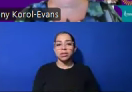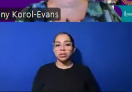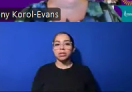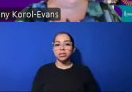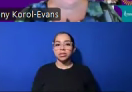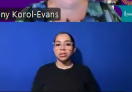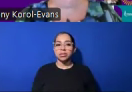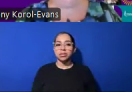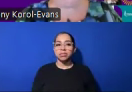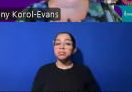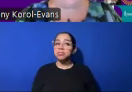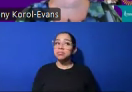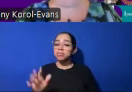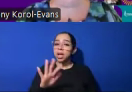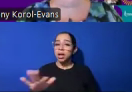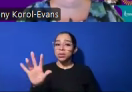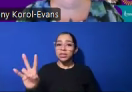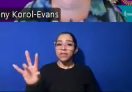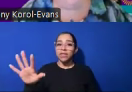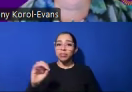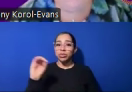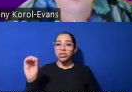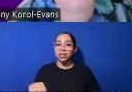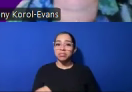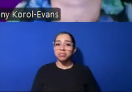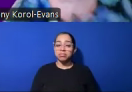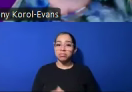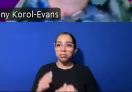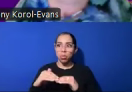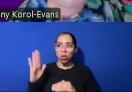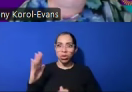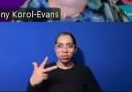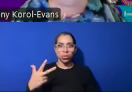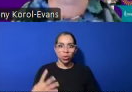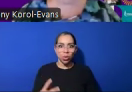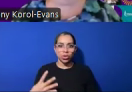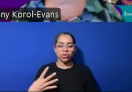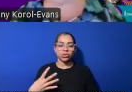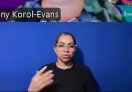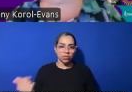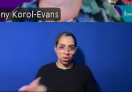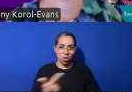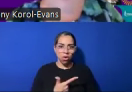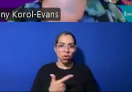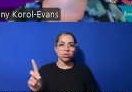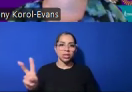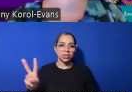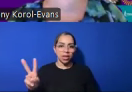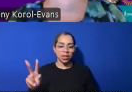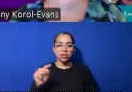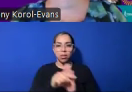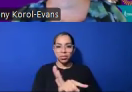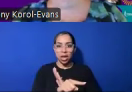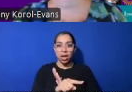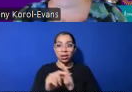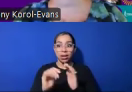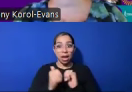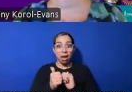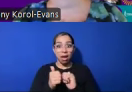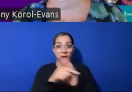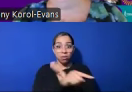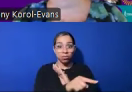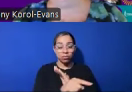about 75%, more than 3/4 of all domestic violence homicides are committed with a gun. So that